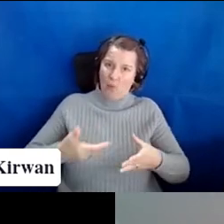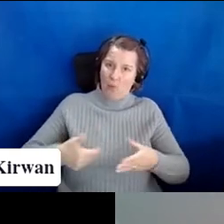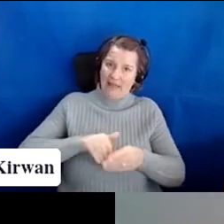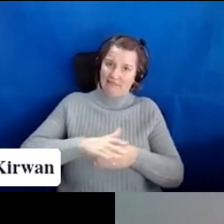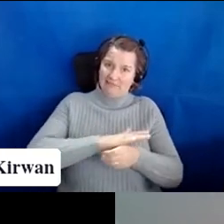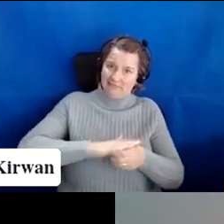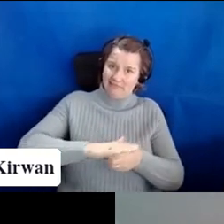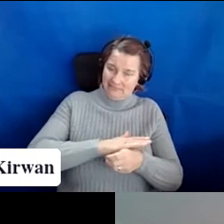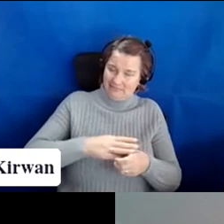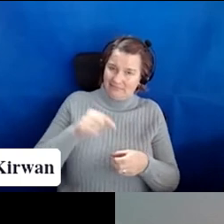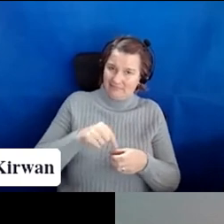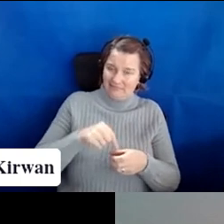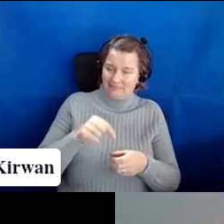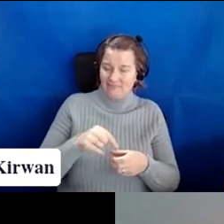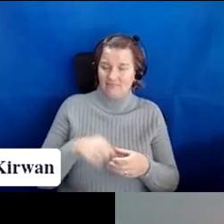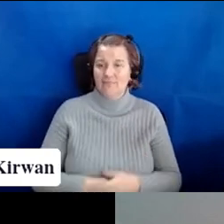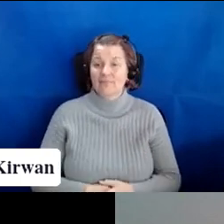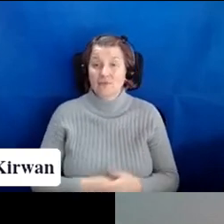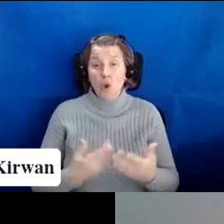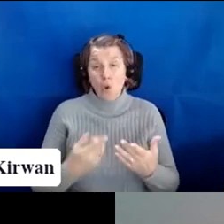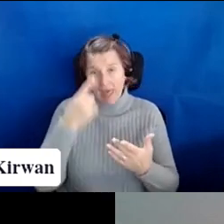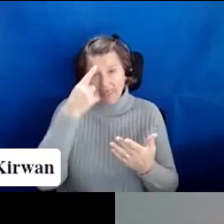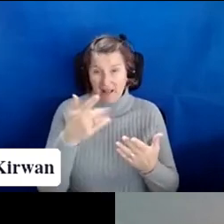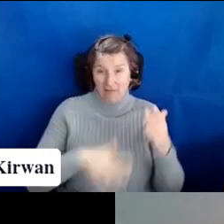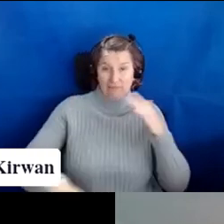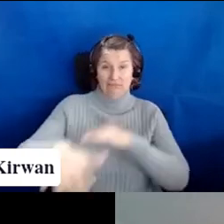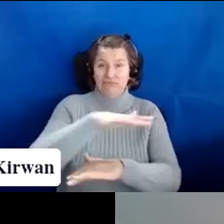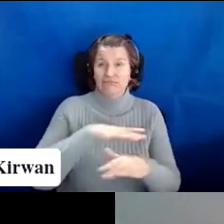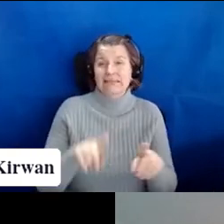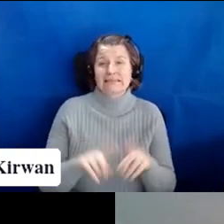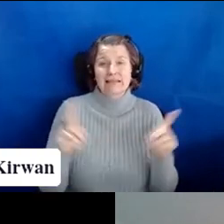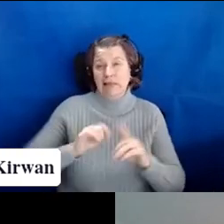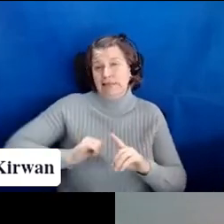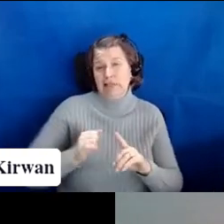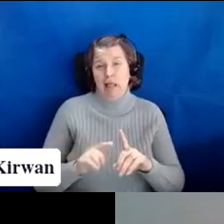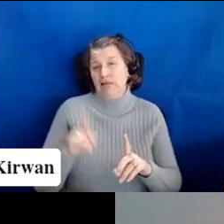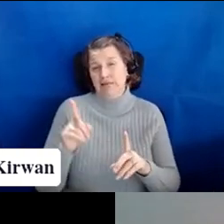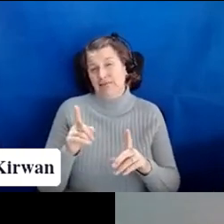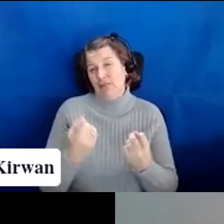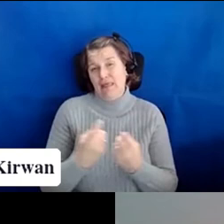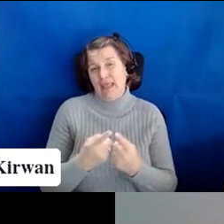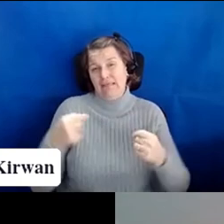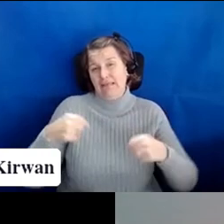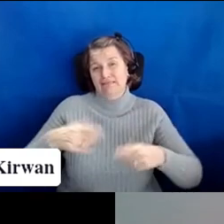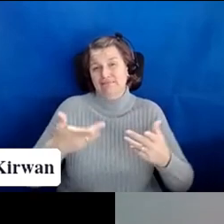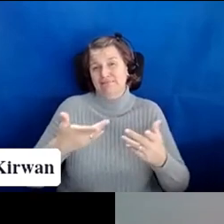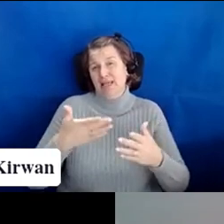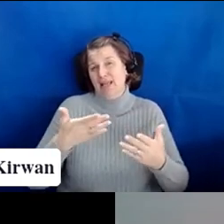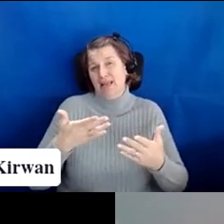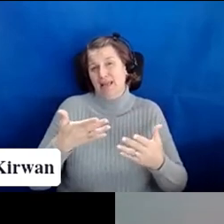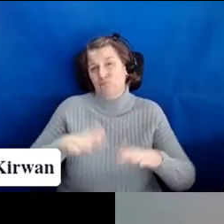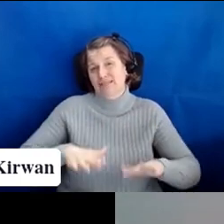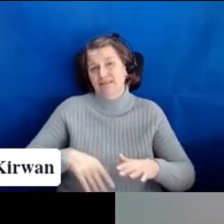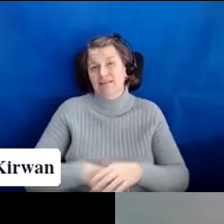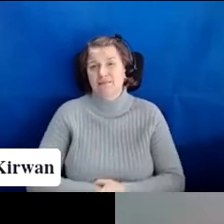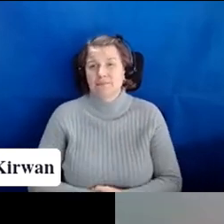there's lots of other things that people can do, but again, the landscape's probably very different in Scotland for that kind of thing, you know.